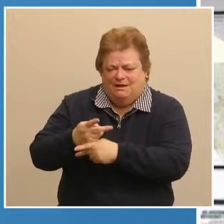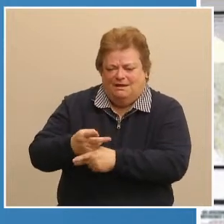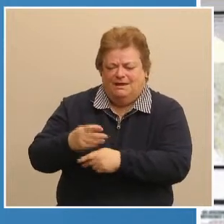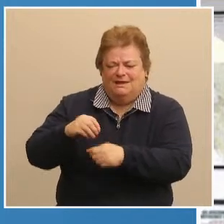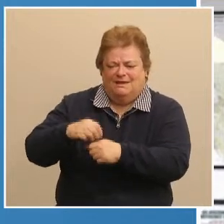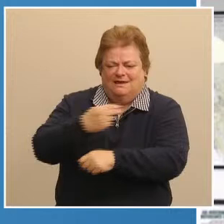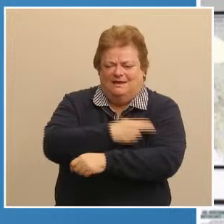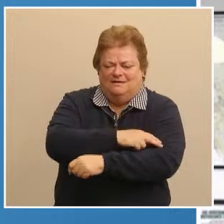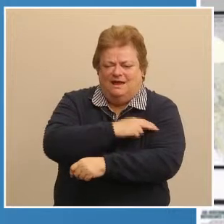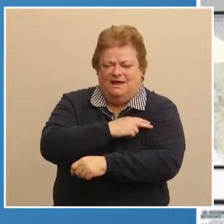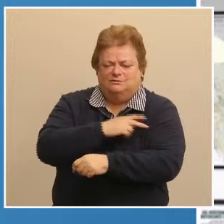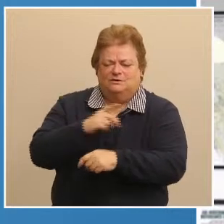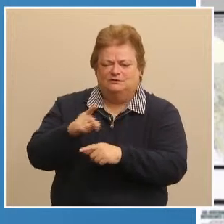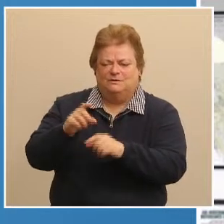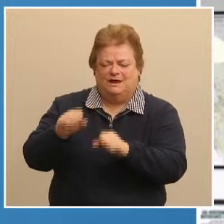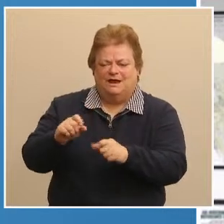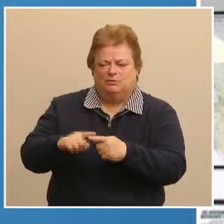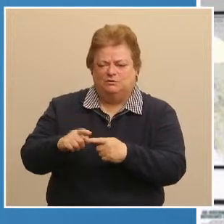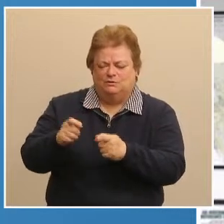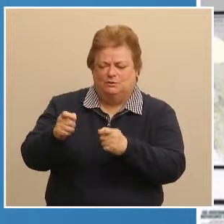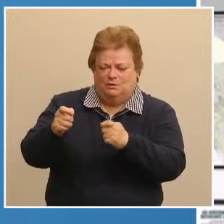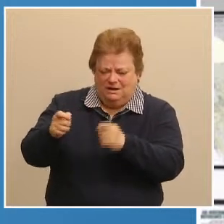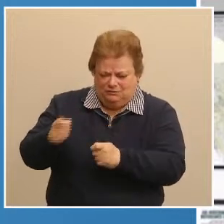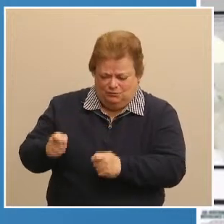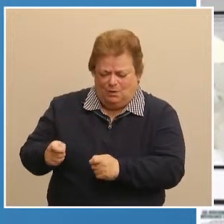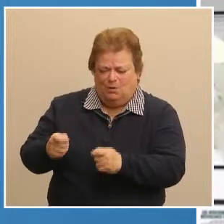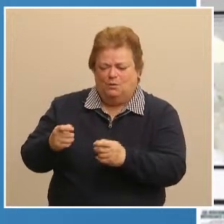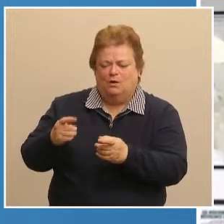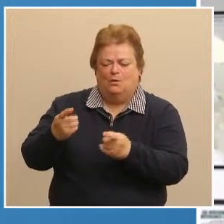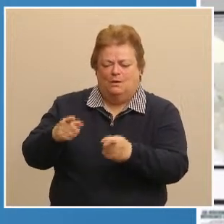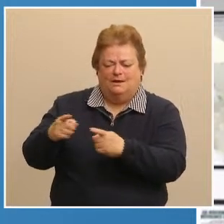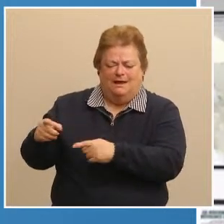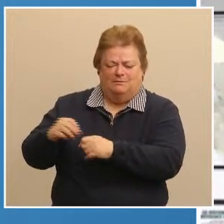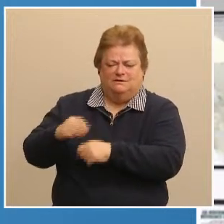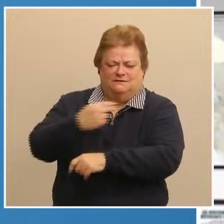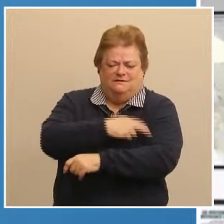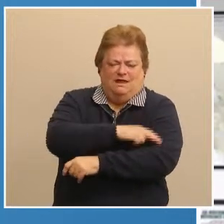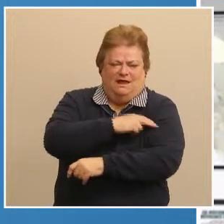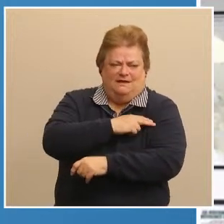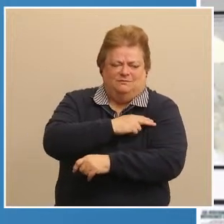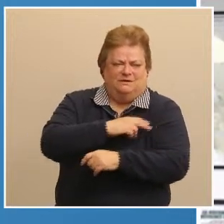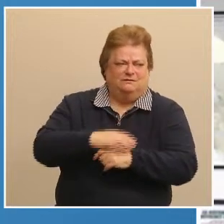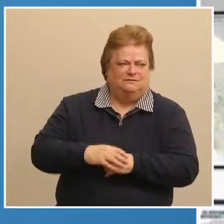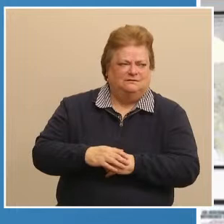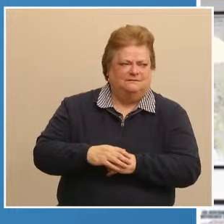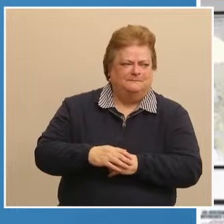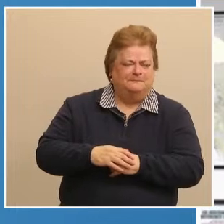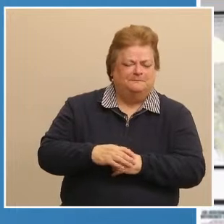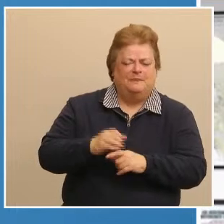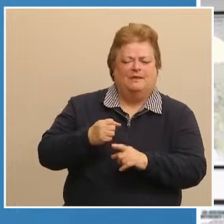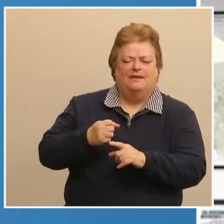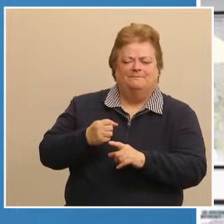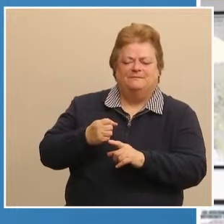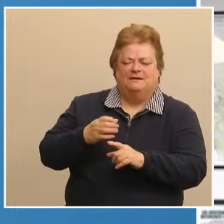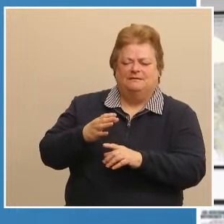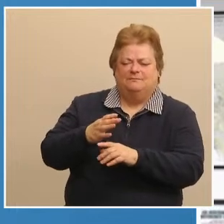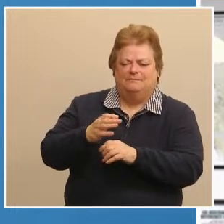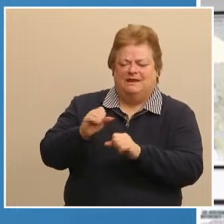that they're able to dramatically reduce hospitalization for high-risk folks if given early enough in the course of illness.